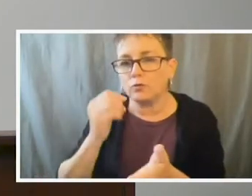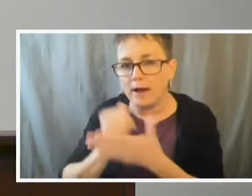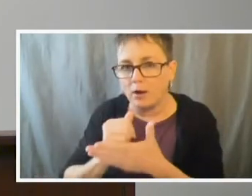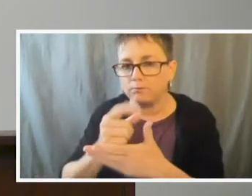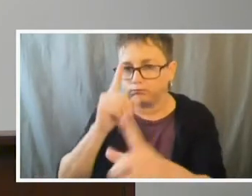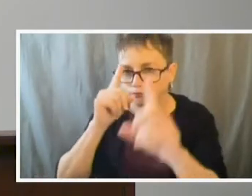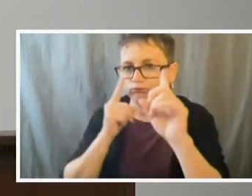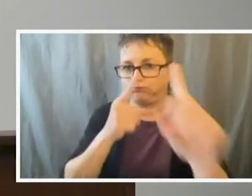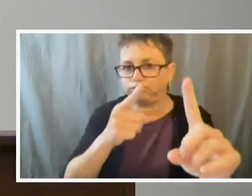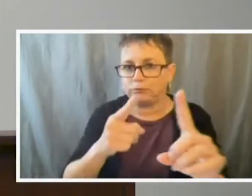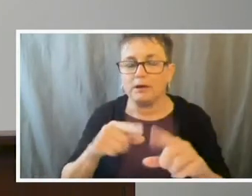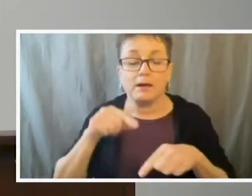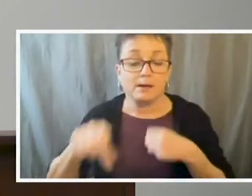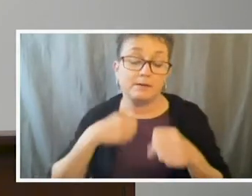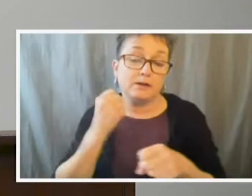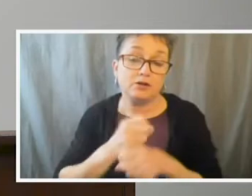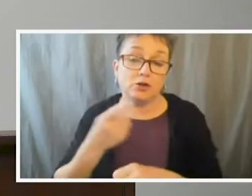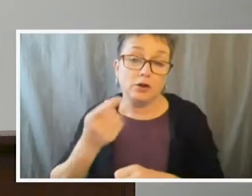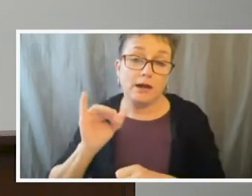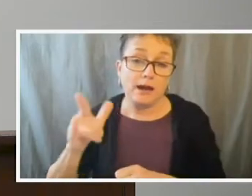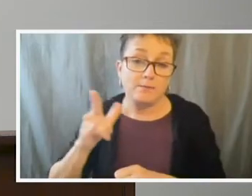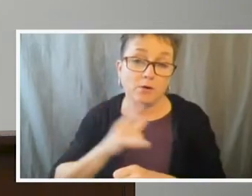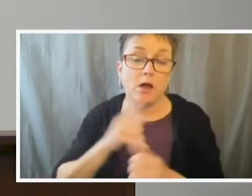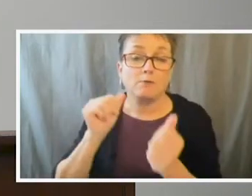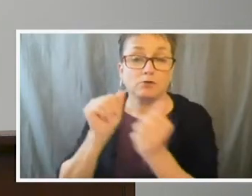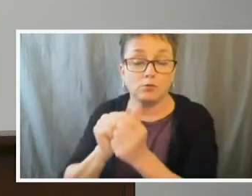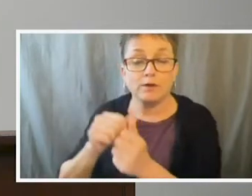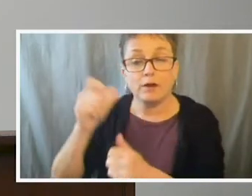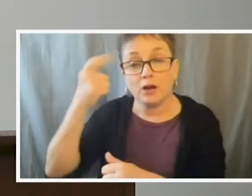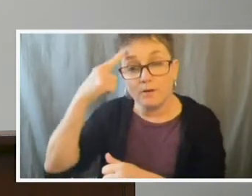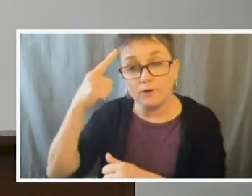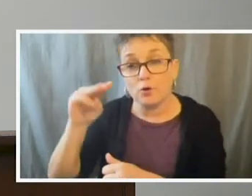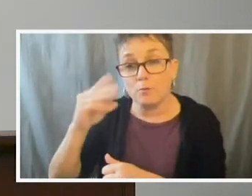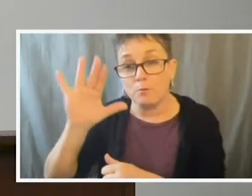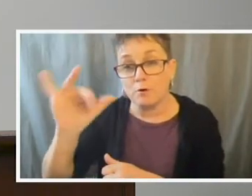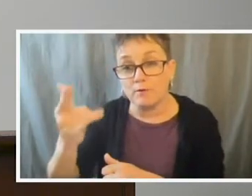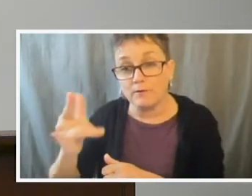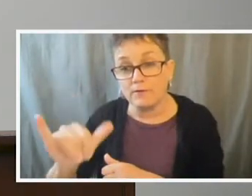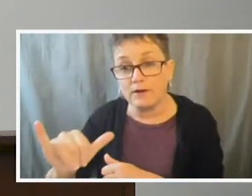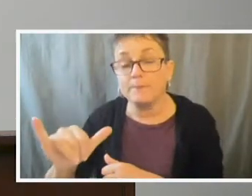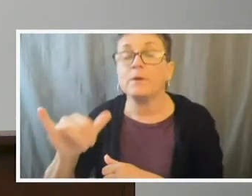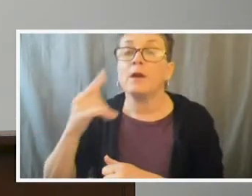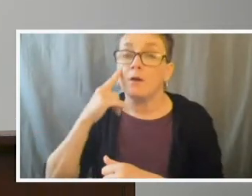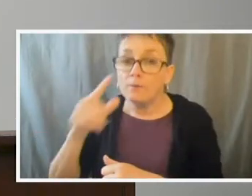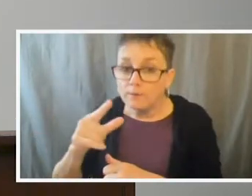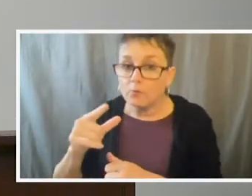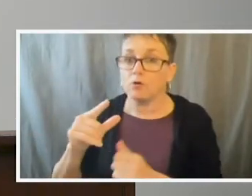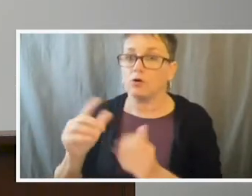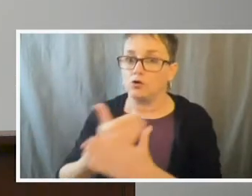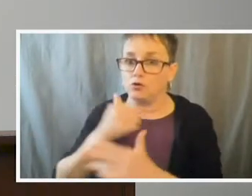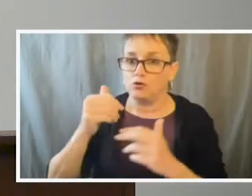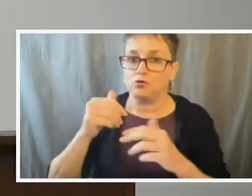April, I joined Governor Murphy to break ground at our Perth Amboy station, where construction is now underway to make this station